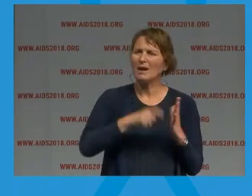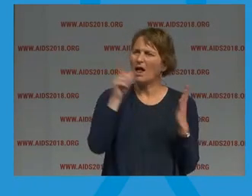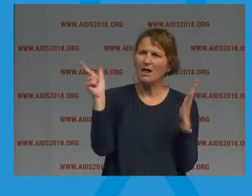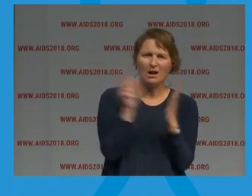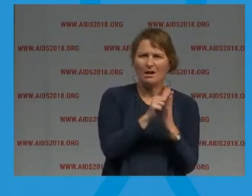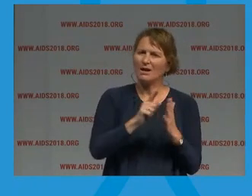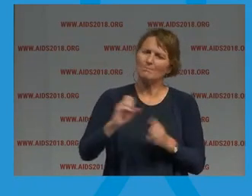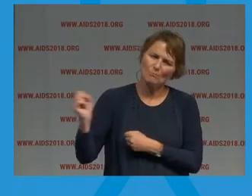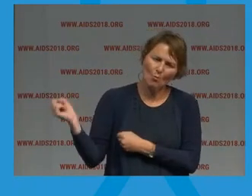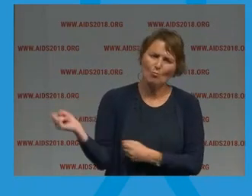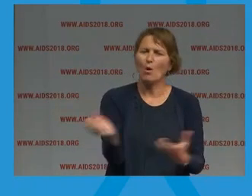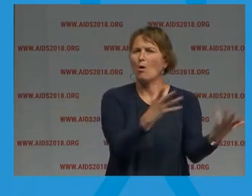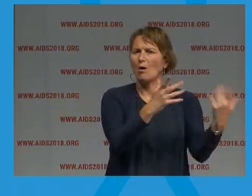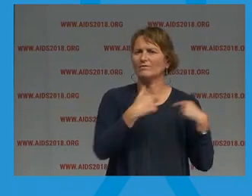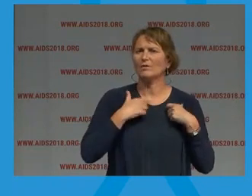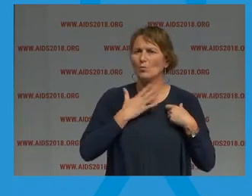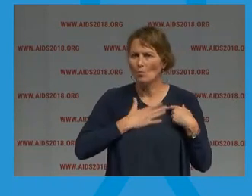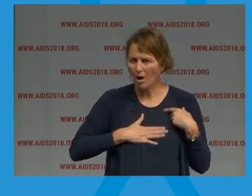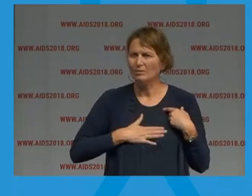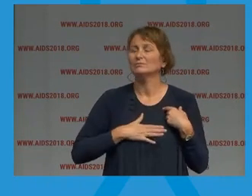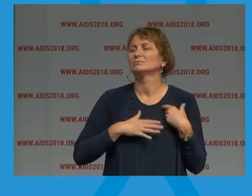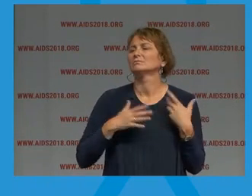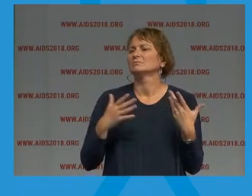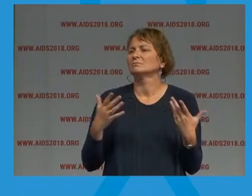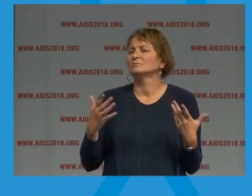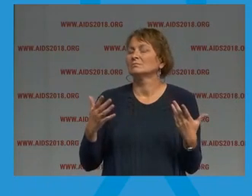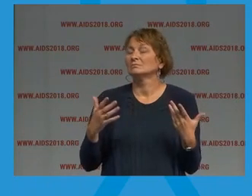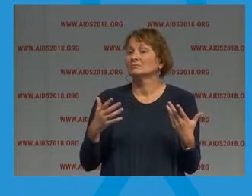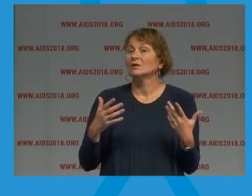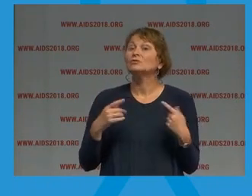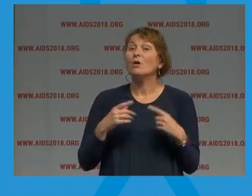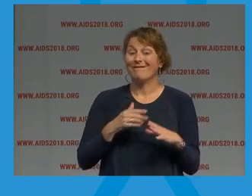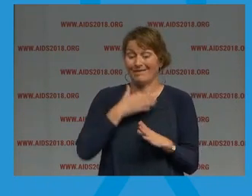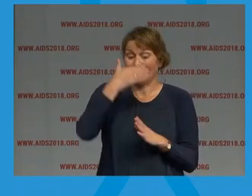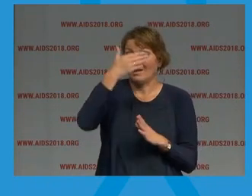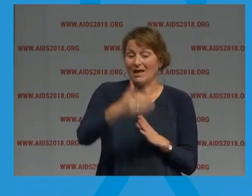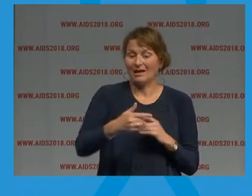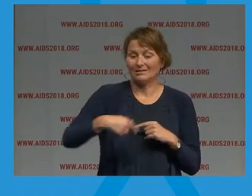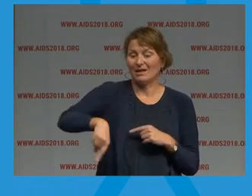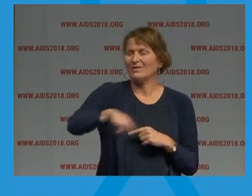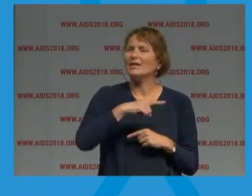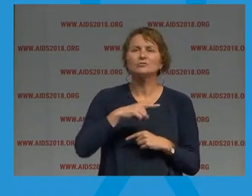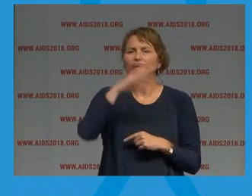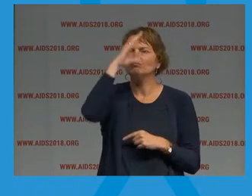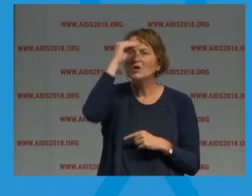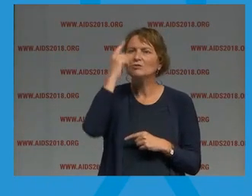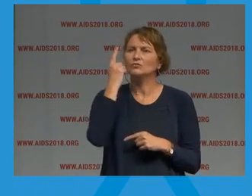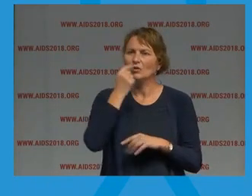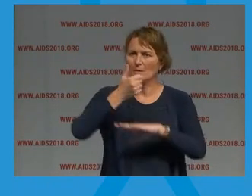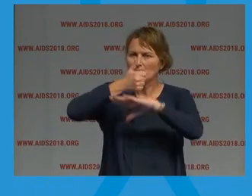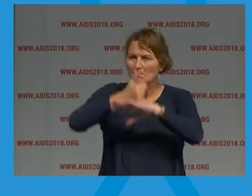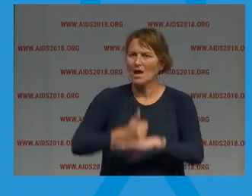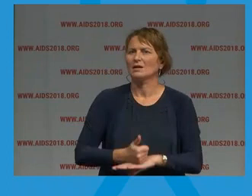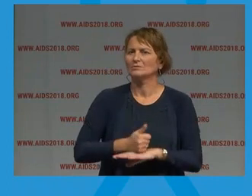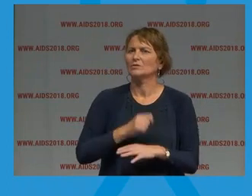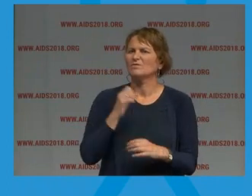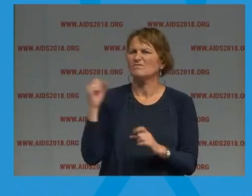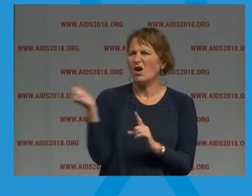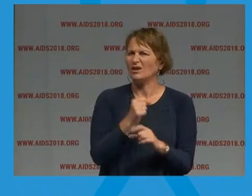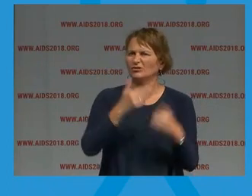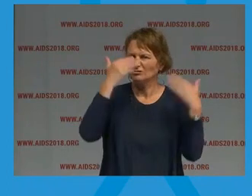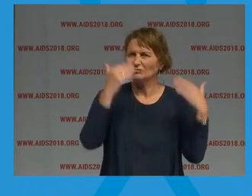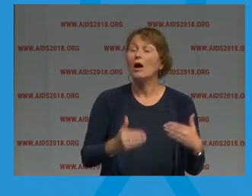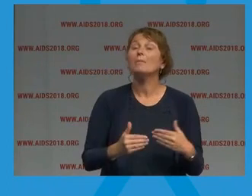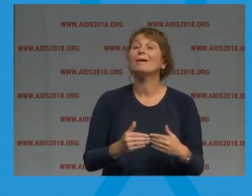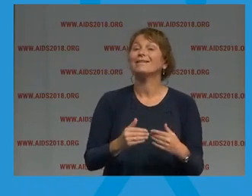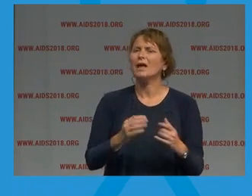Africa. Let's go back to South Africa so that we can able to respond in gender-based violence. We're able to respond in HIV